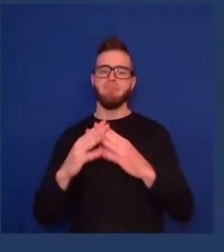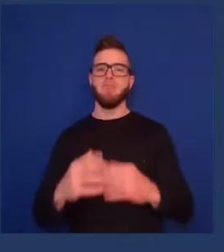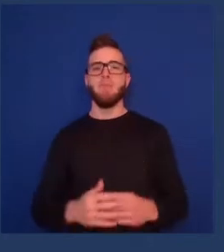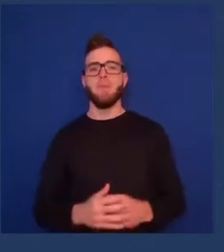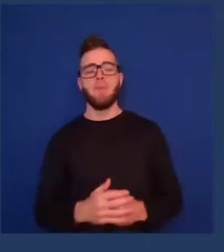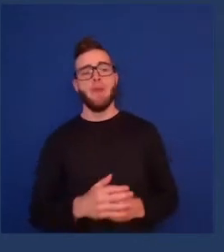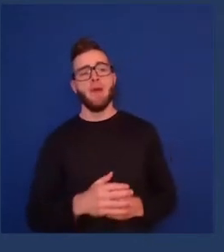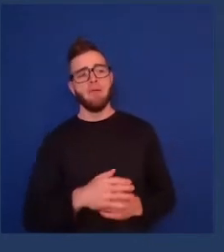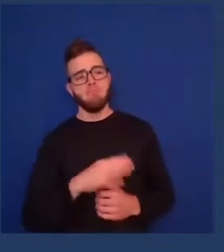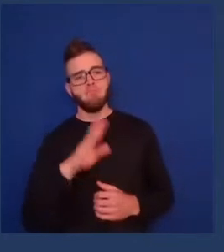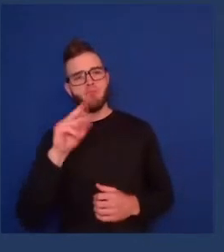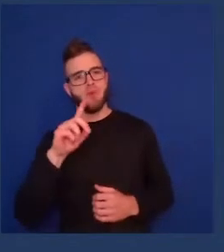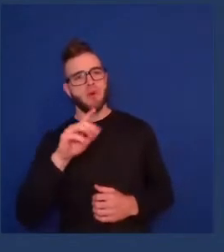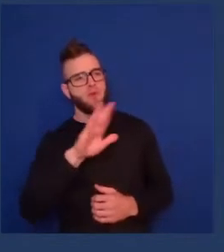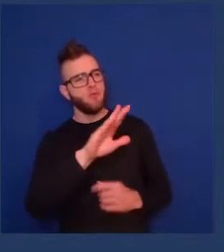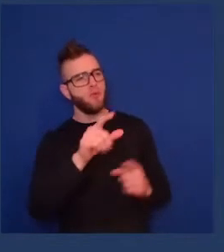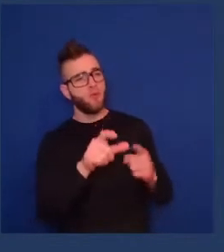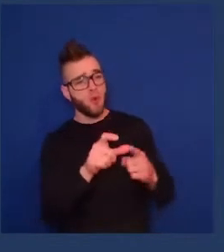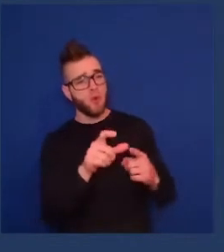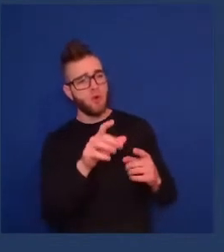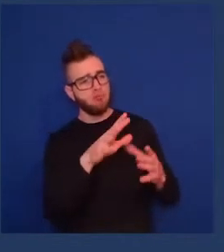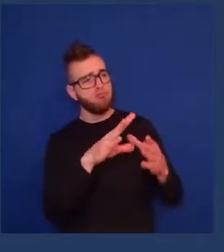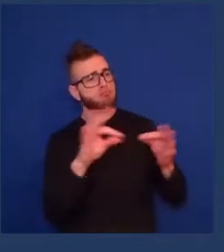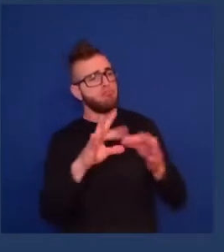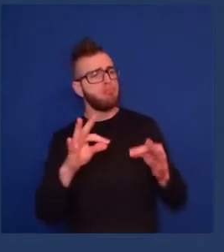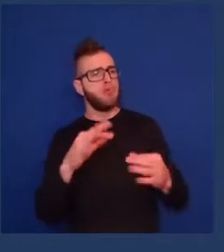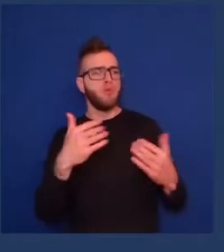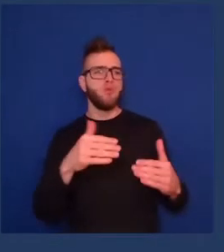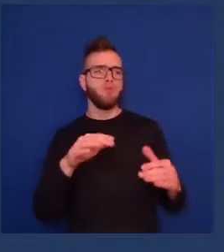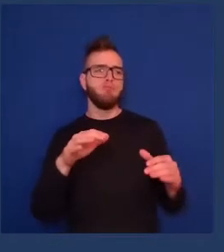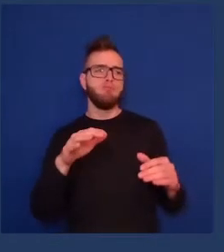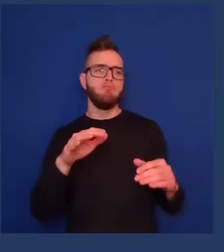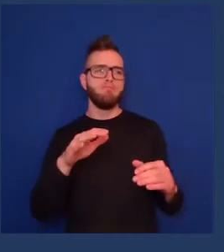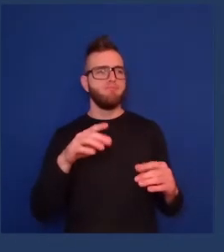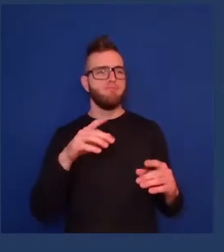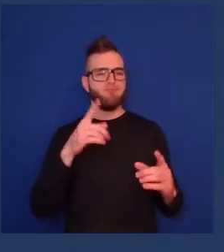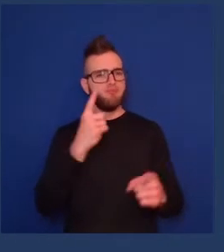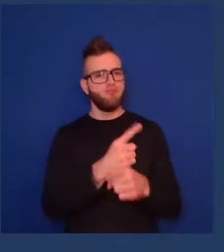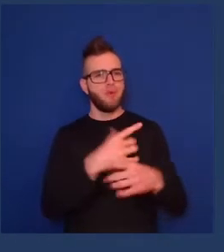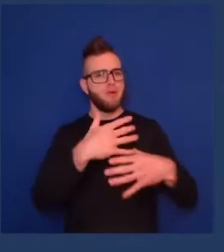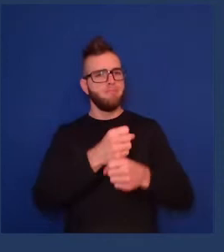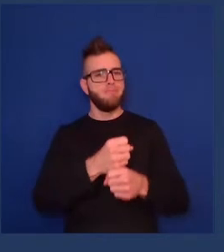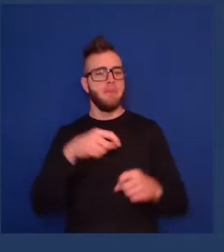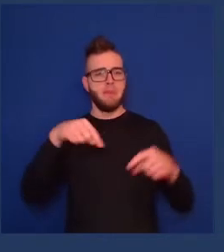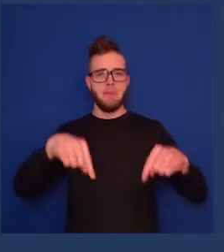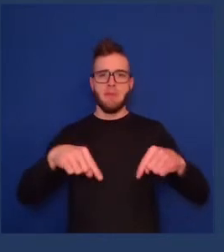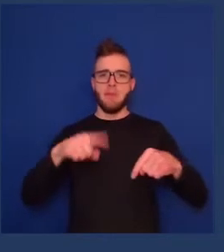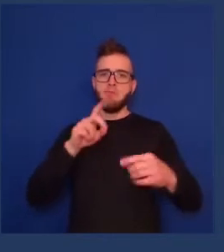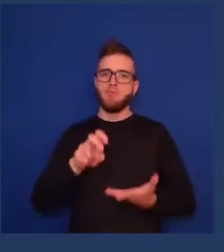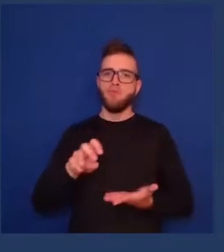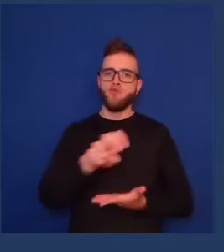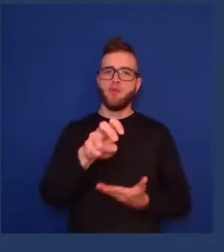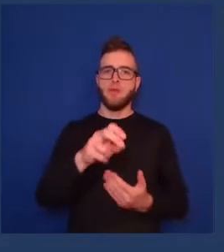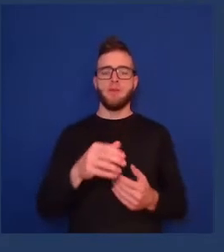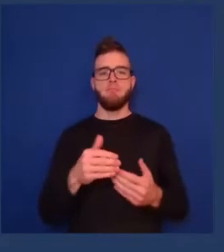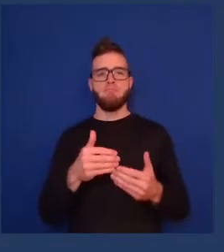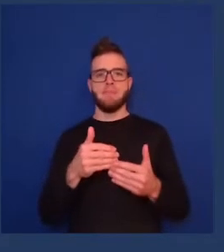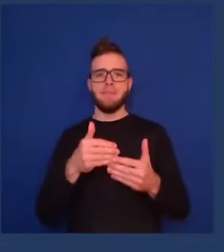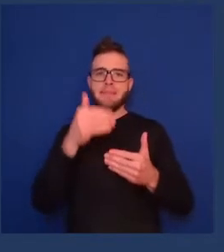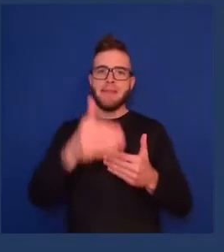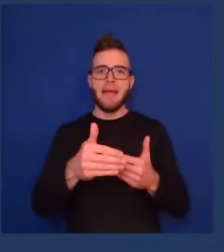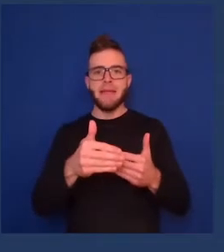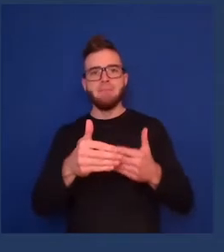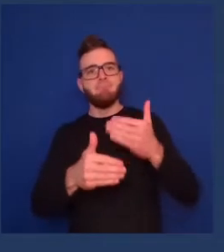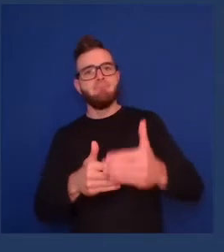this brand new center gets up and running? Well, I think your words actually put it really well, Tim. This is a journey and this